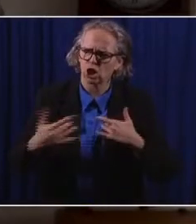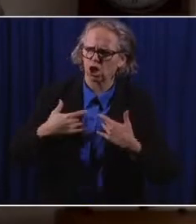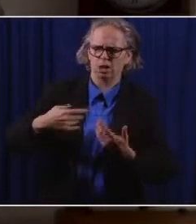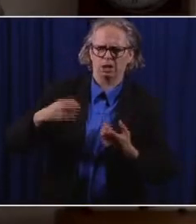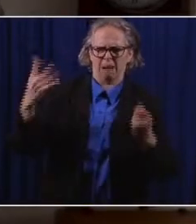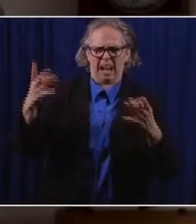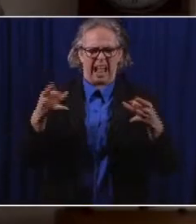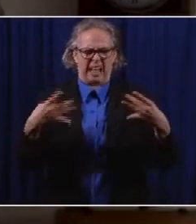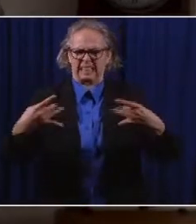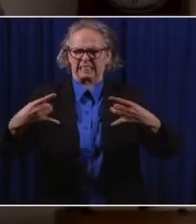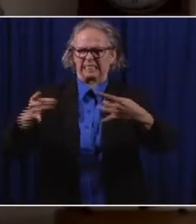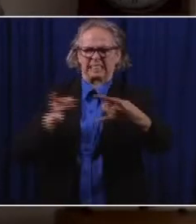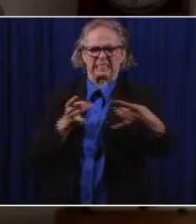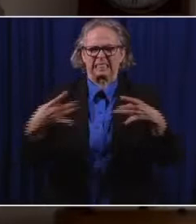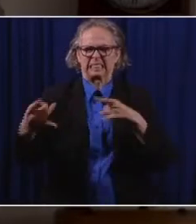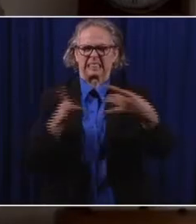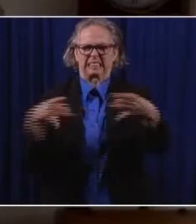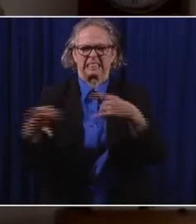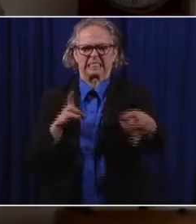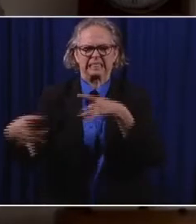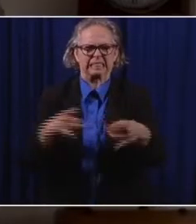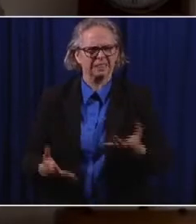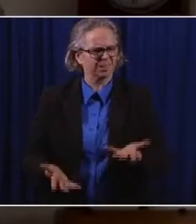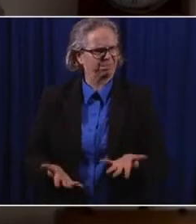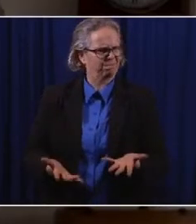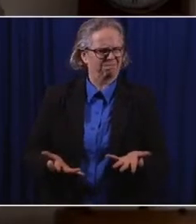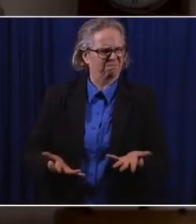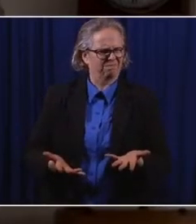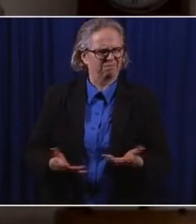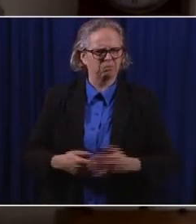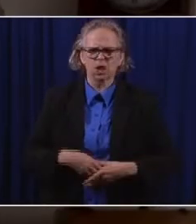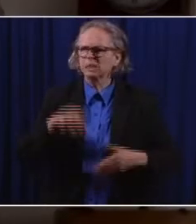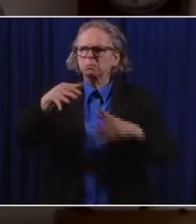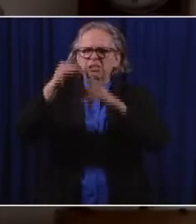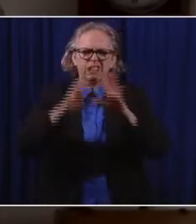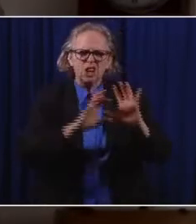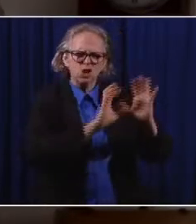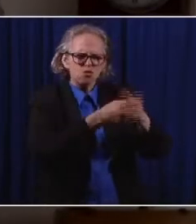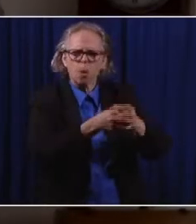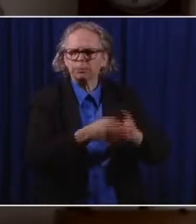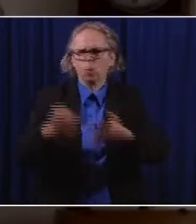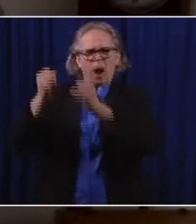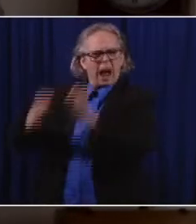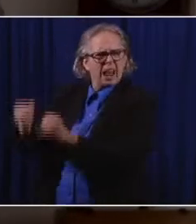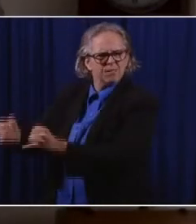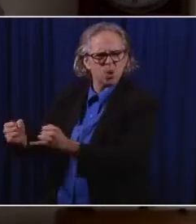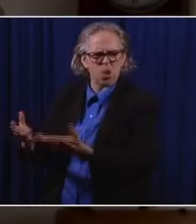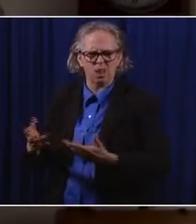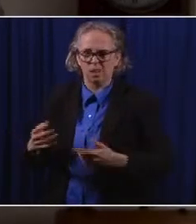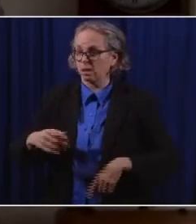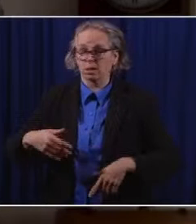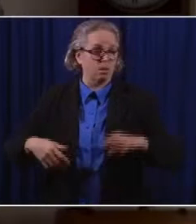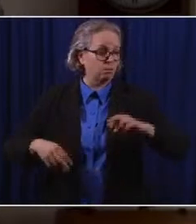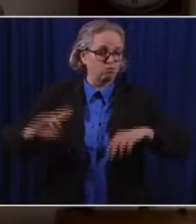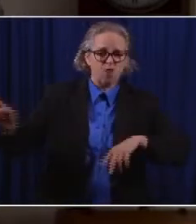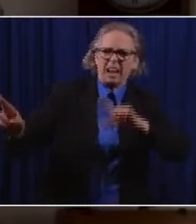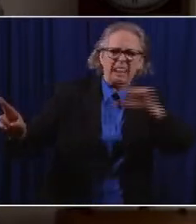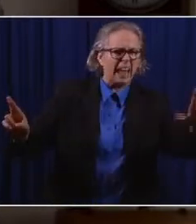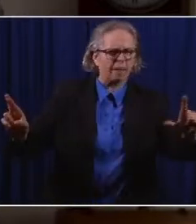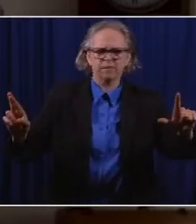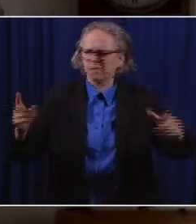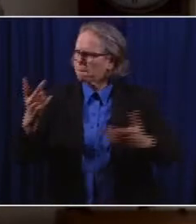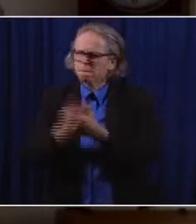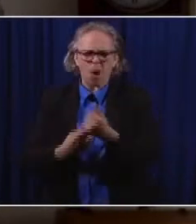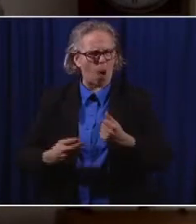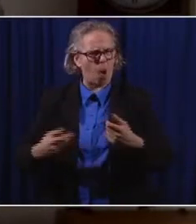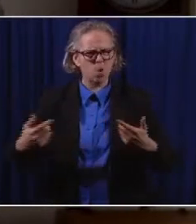There are fringe groups and individuals in this country of both the right and the left who